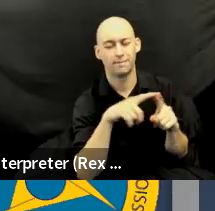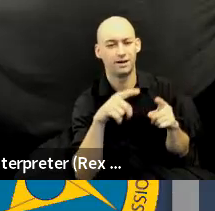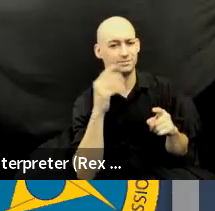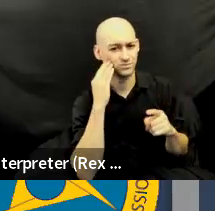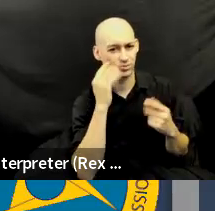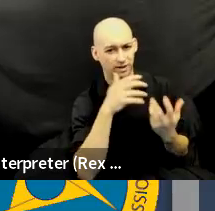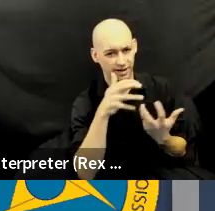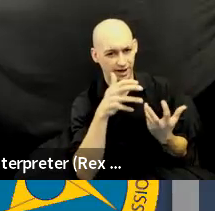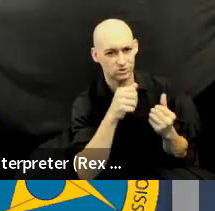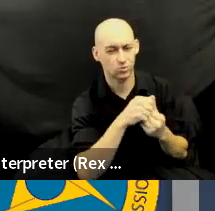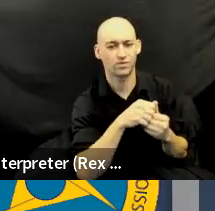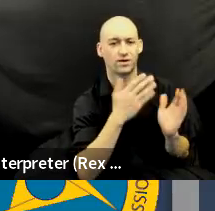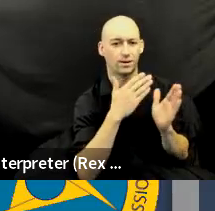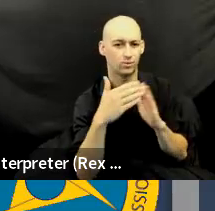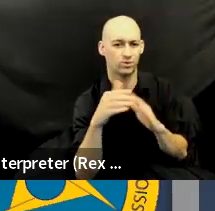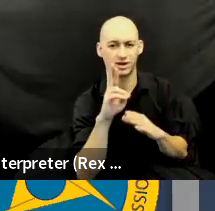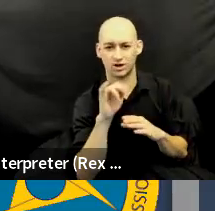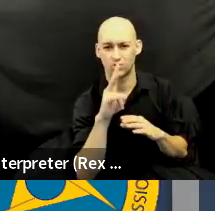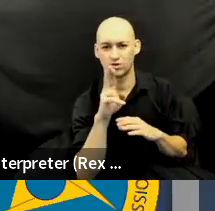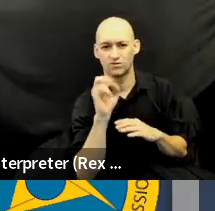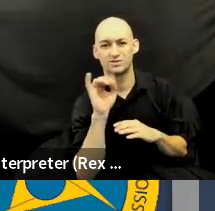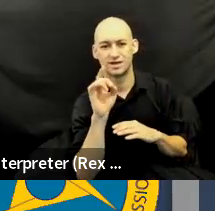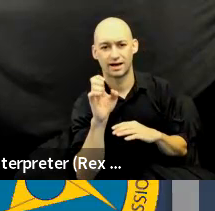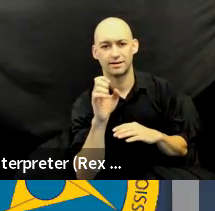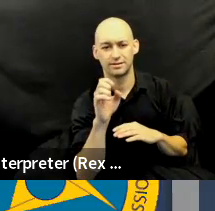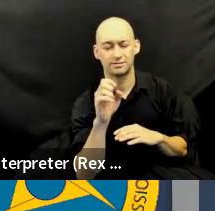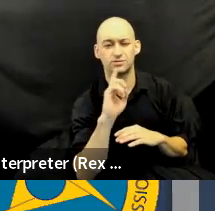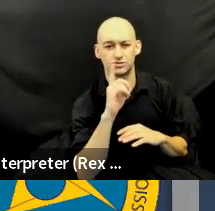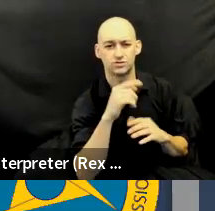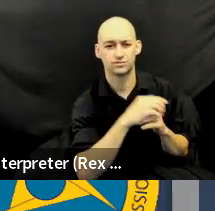that community in Riverside for sure. Mhm.